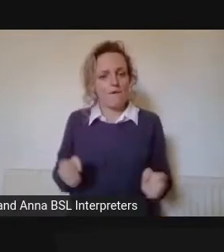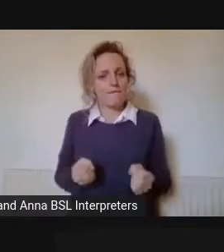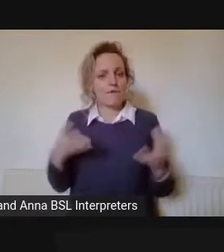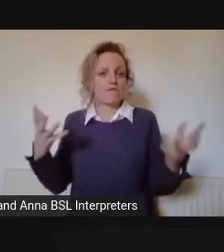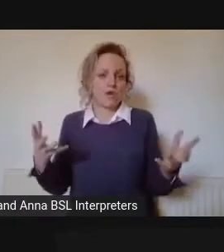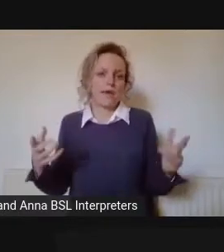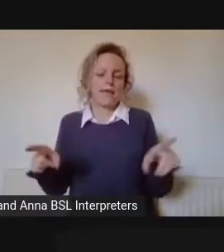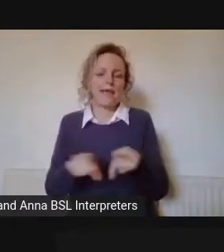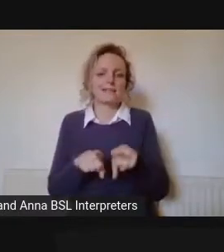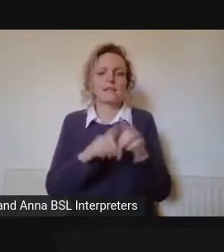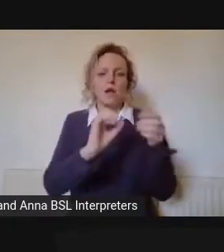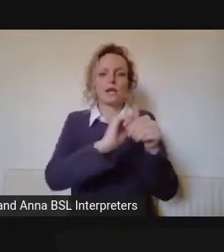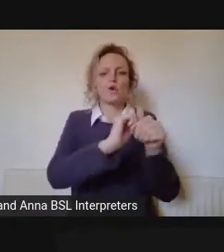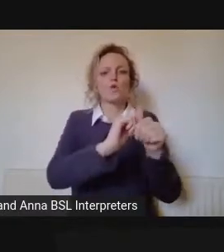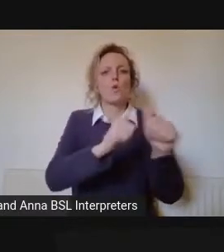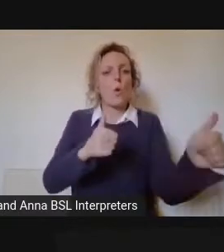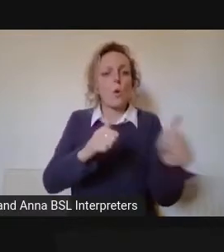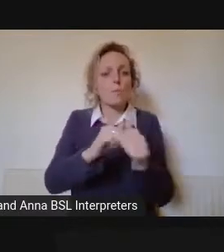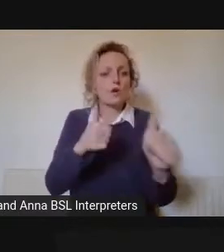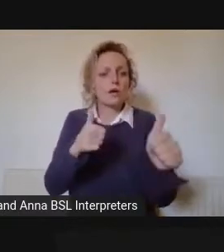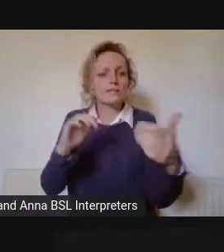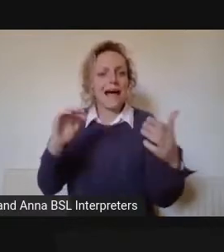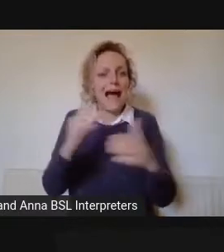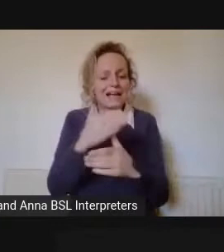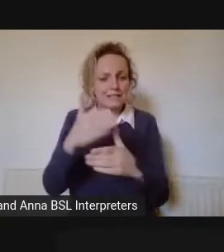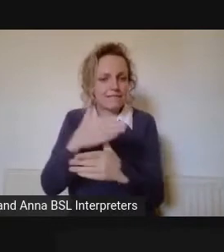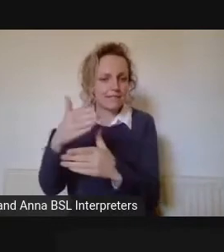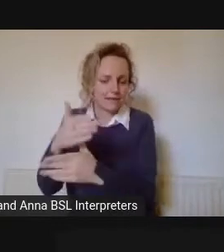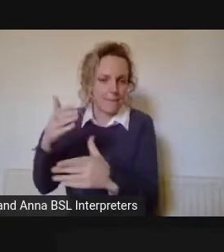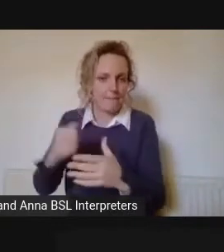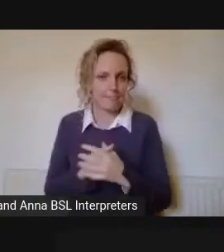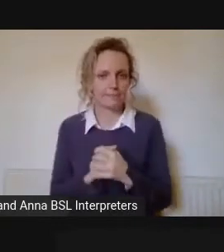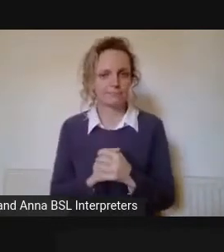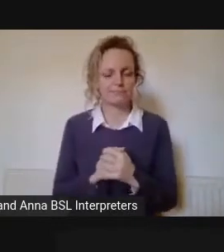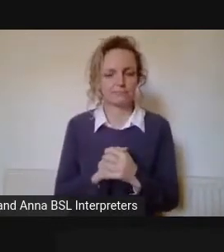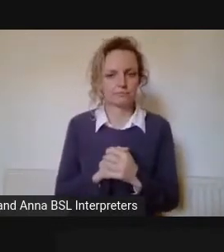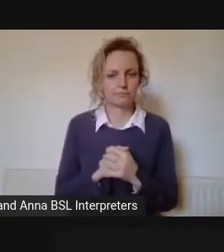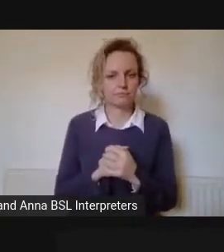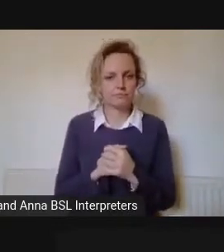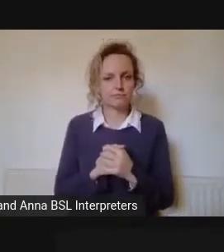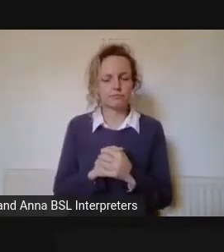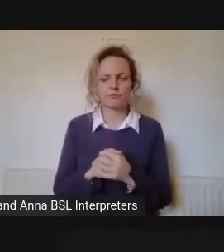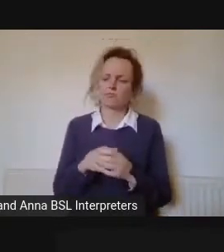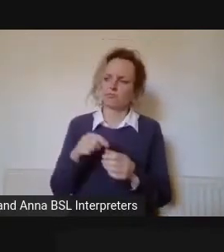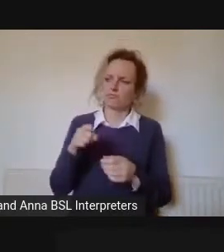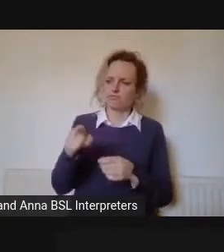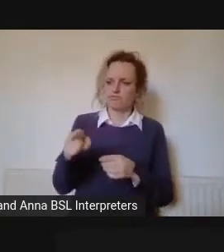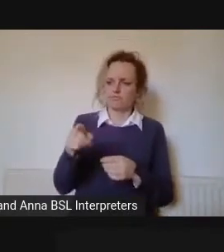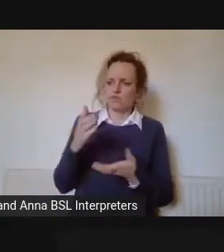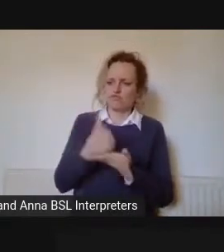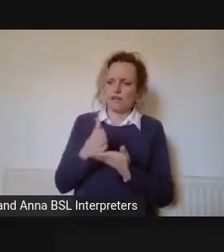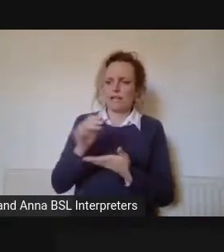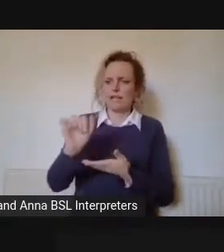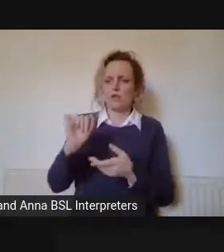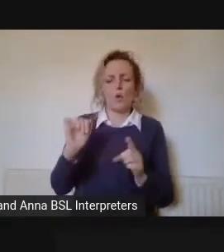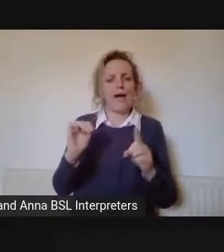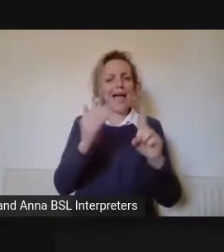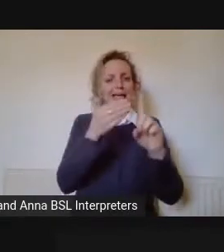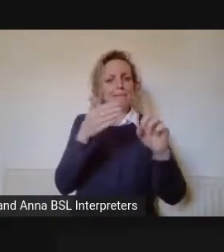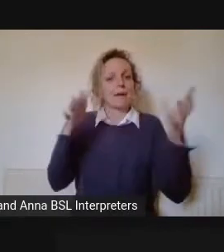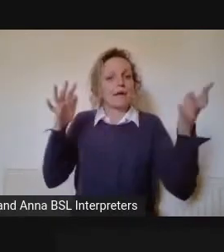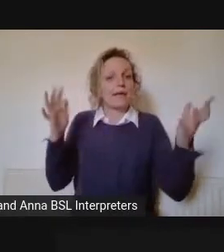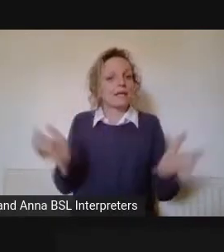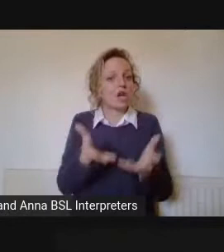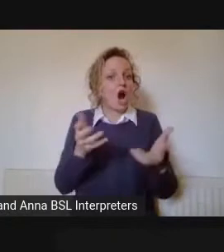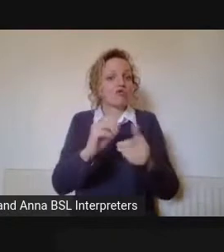corporate activism through which you're trying to encourage companies to look at the land that they own